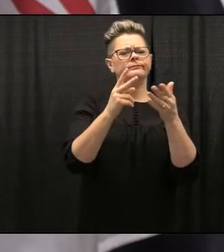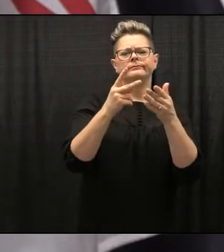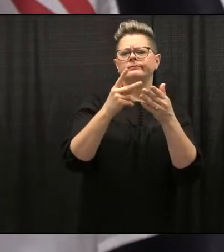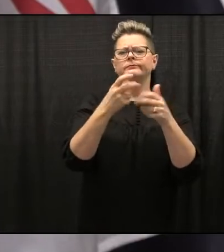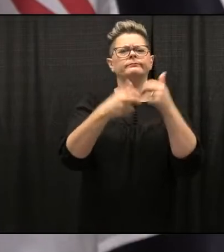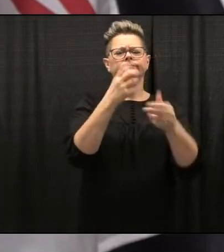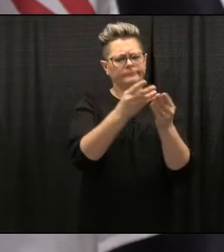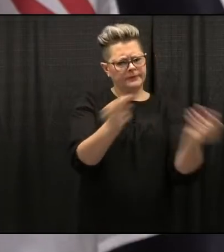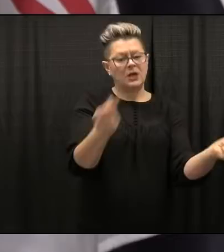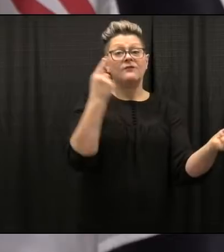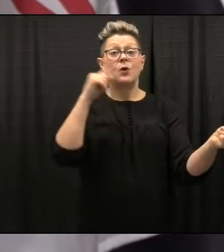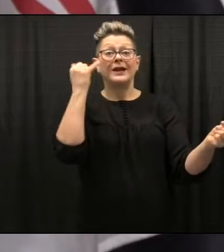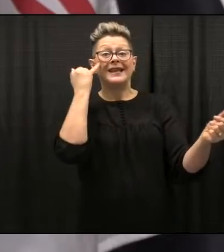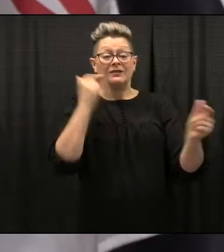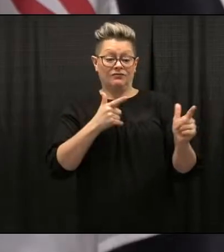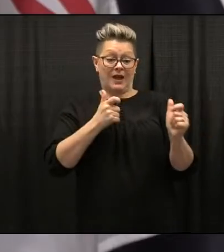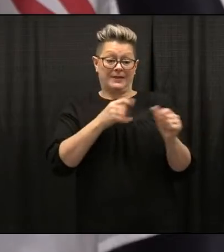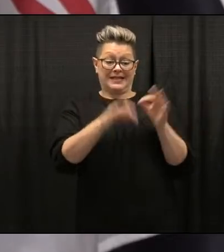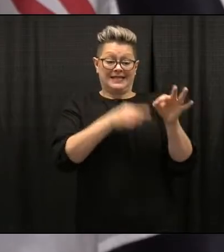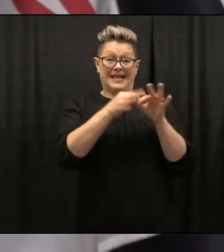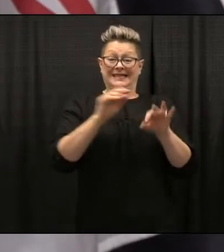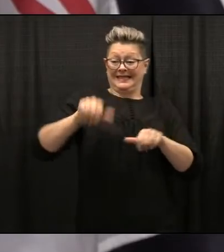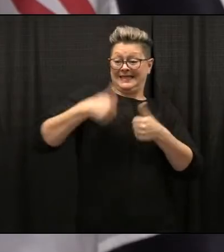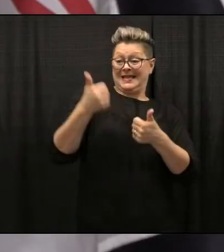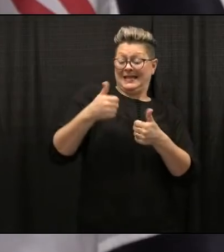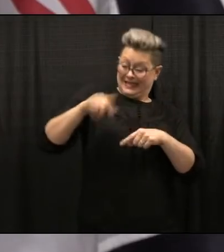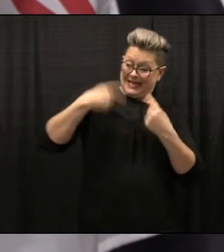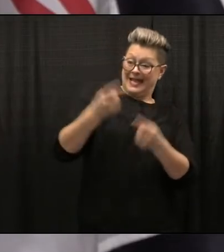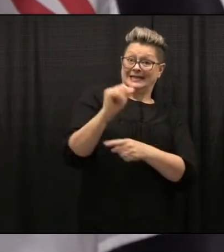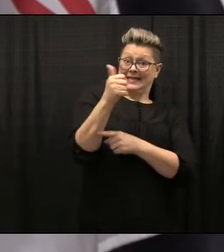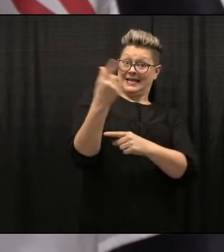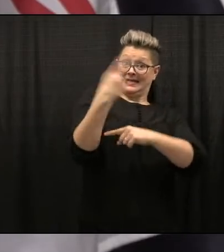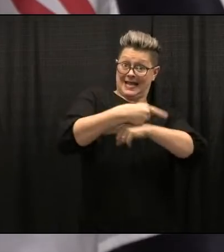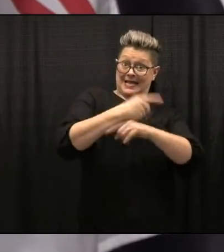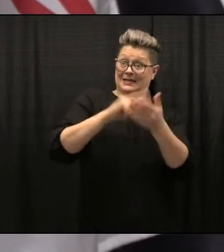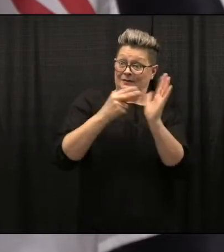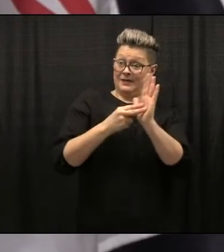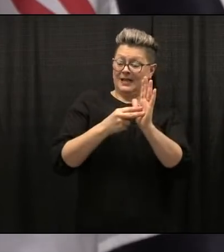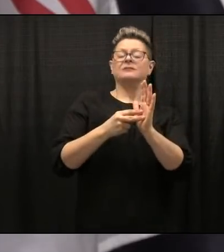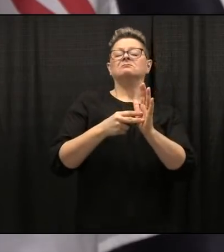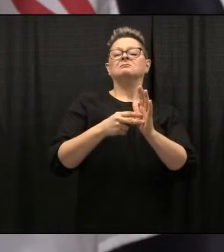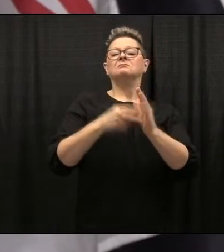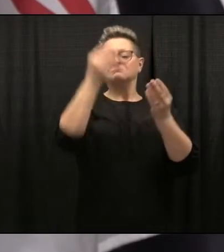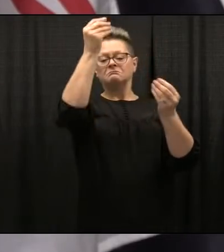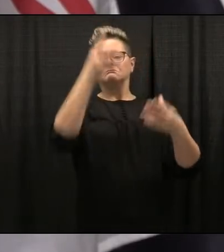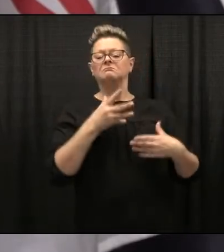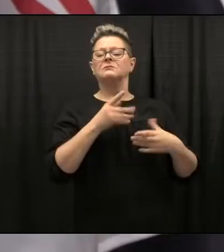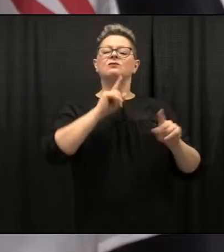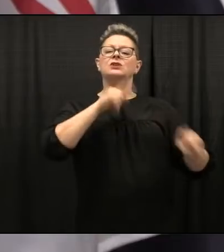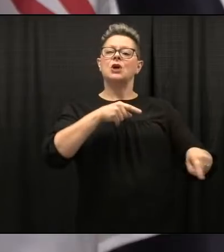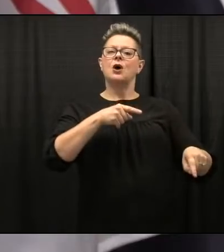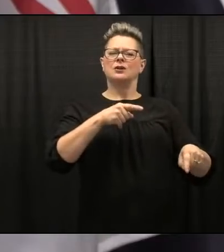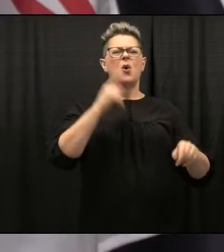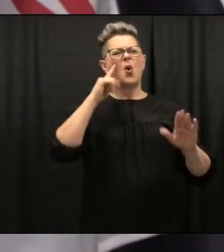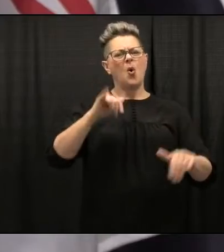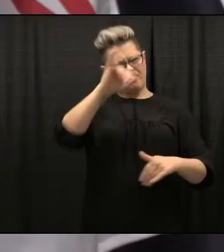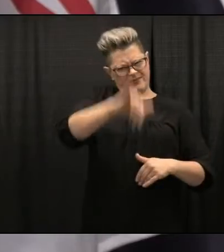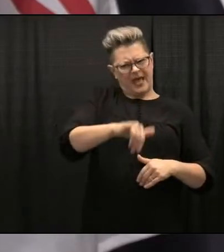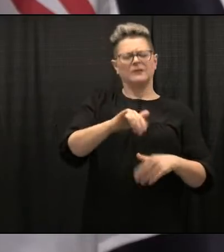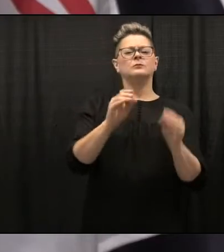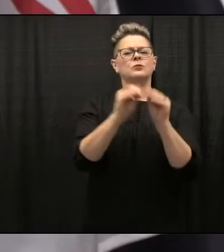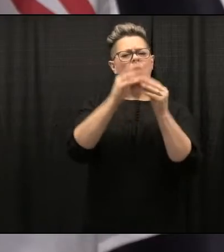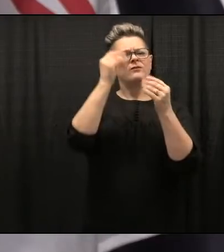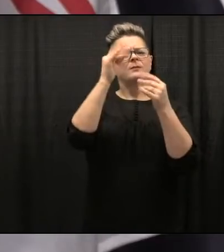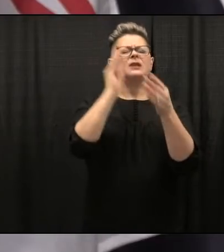rapid test in the past 10 days to voluntarily report their result. We hope to have more information to share about this in the